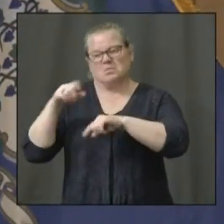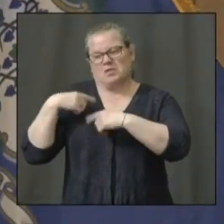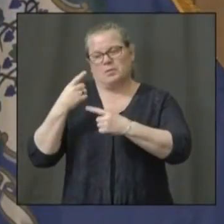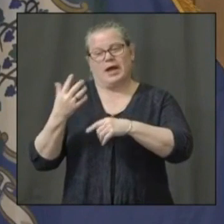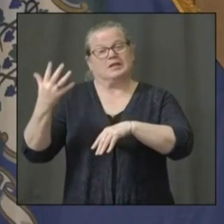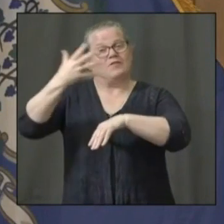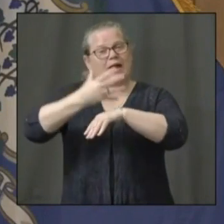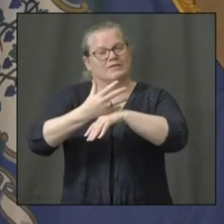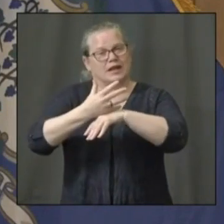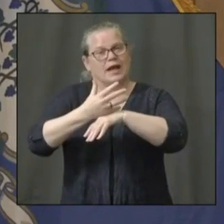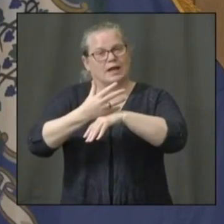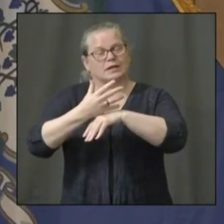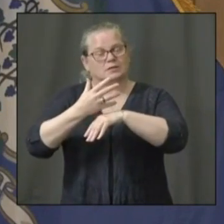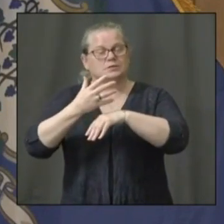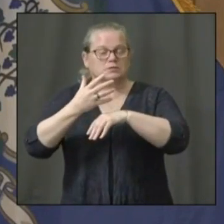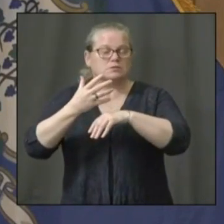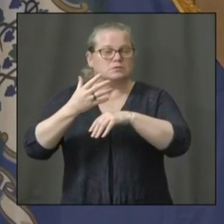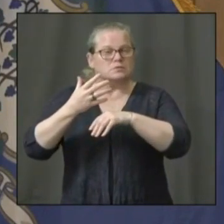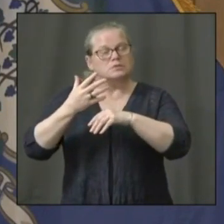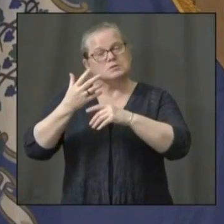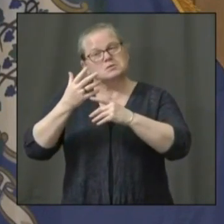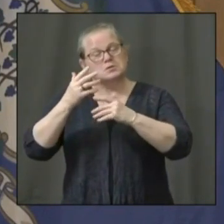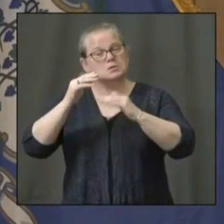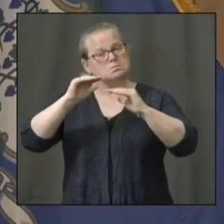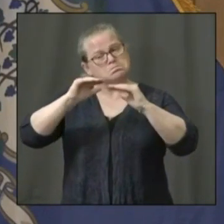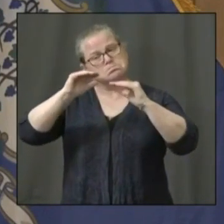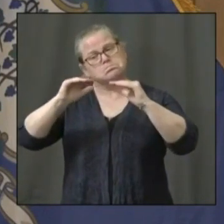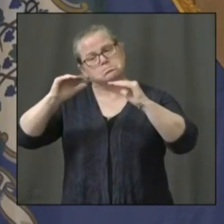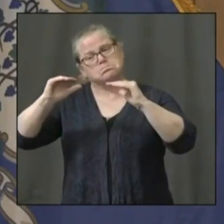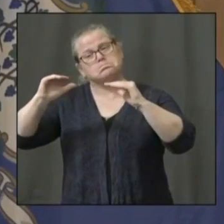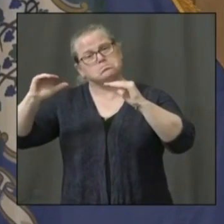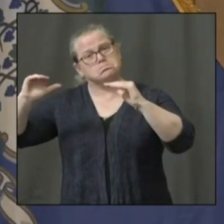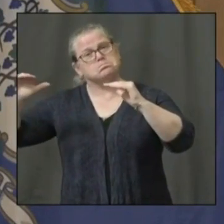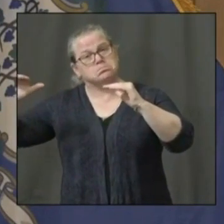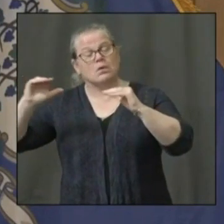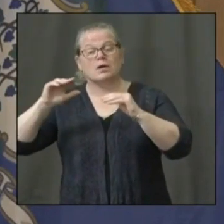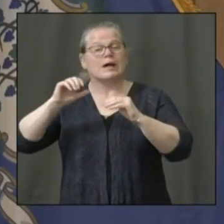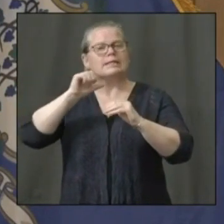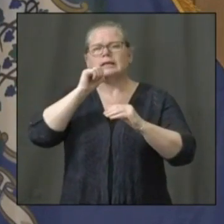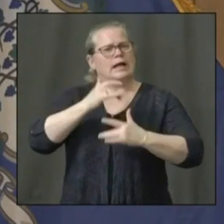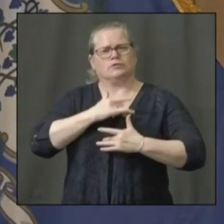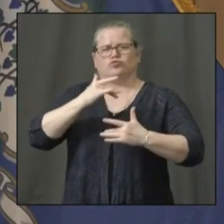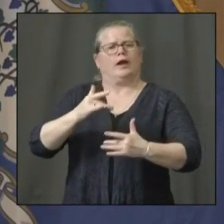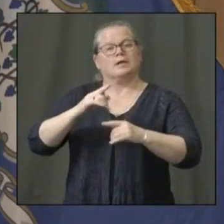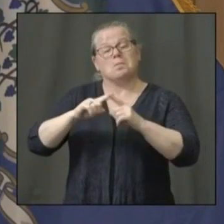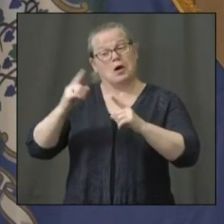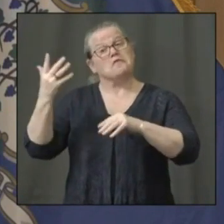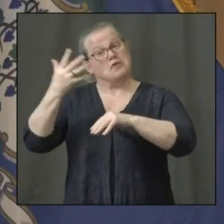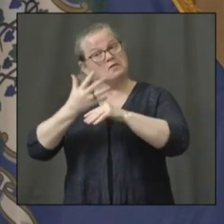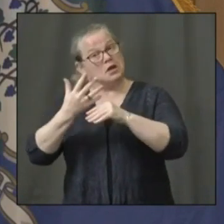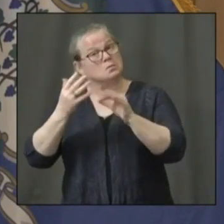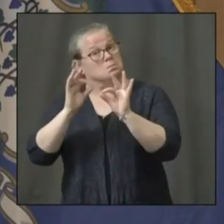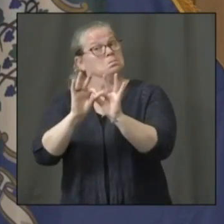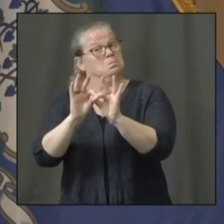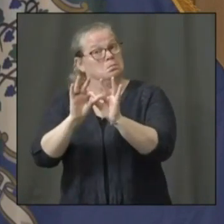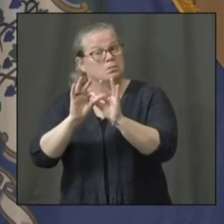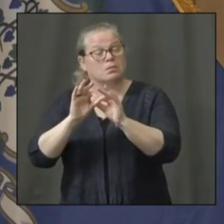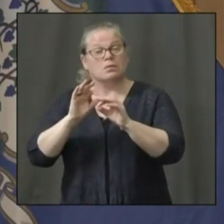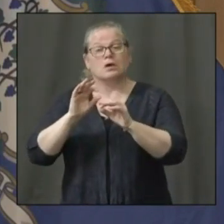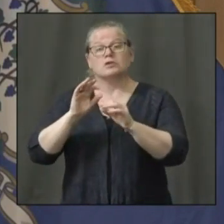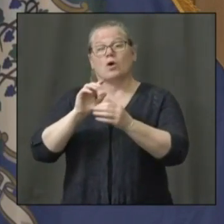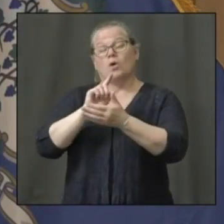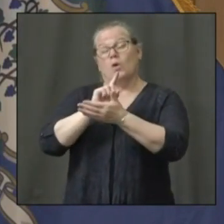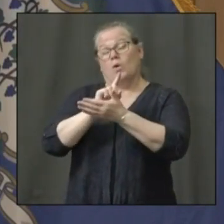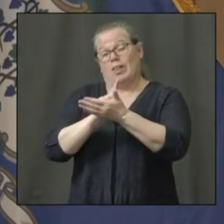Dr. Jabal, he keeps reminding me, but 5 days is 5 days. And the week before that, there were about 102